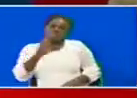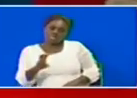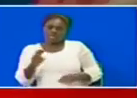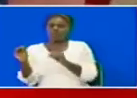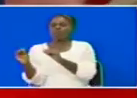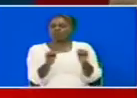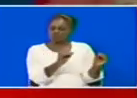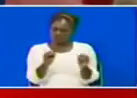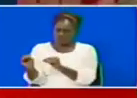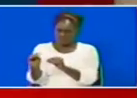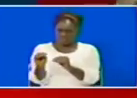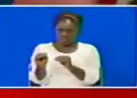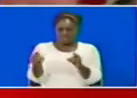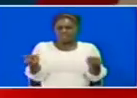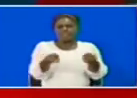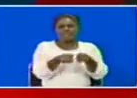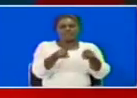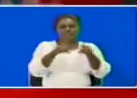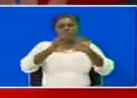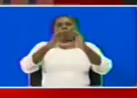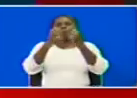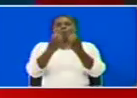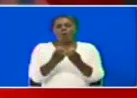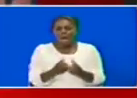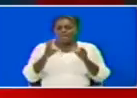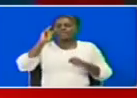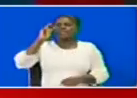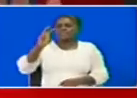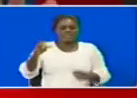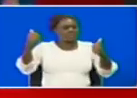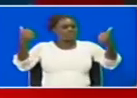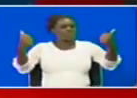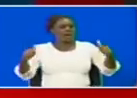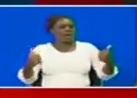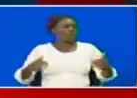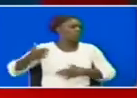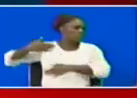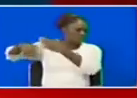movement the likes of which the world has never seen